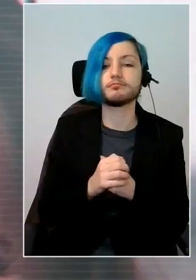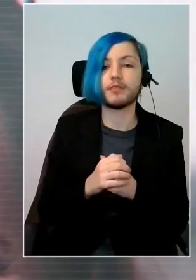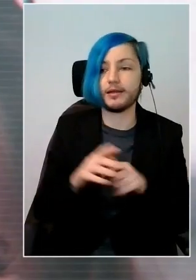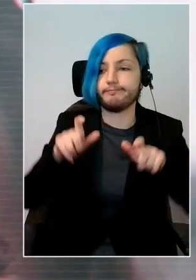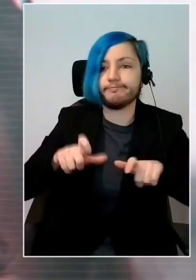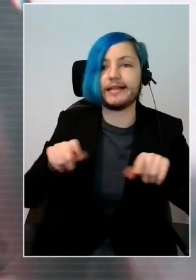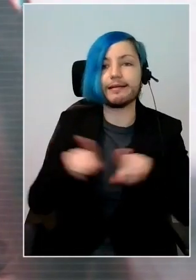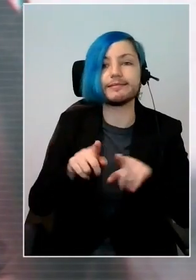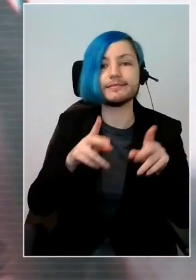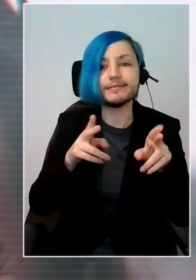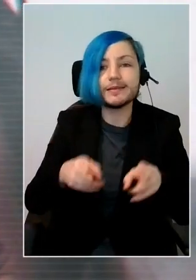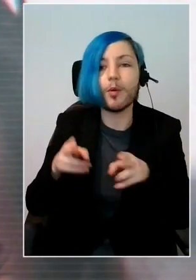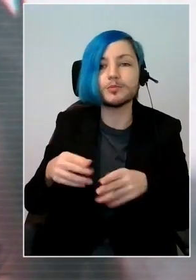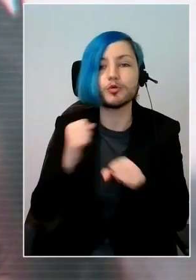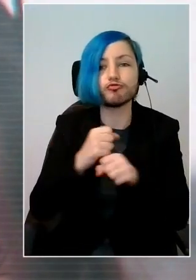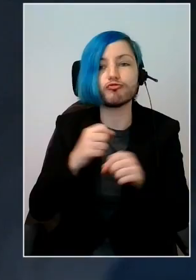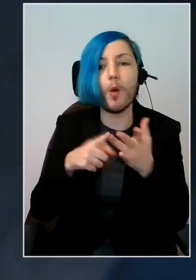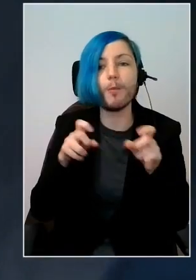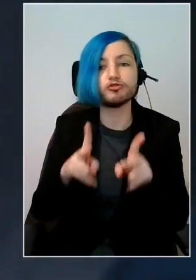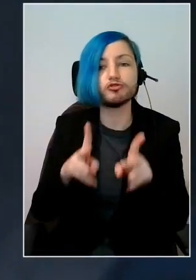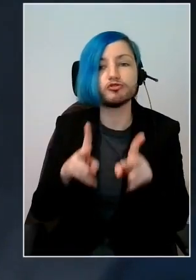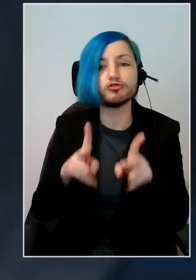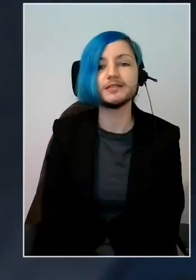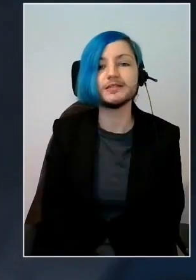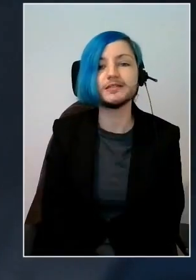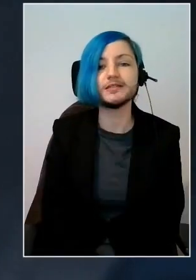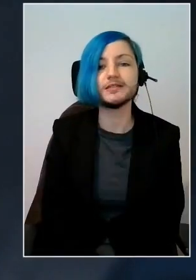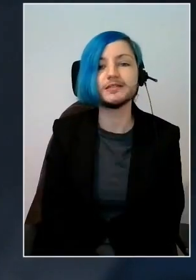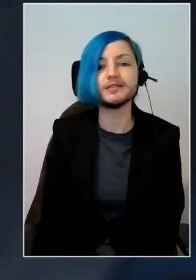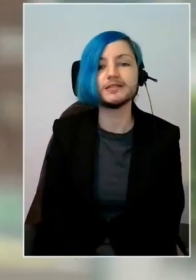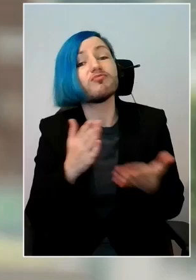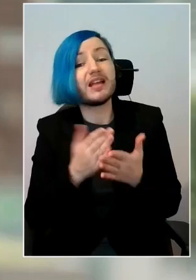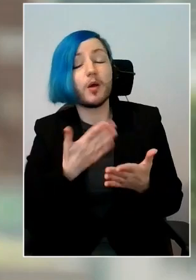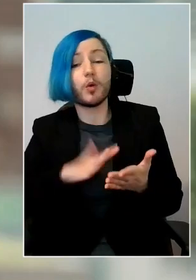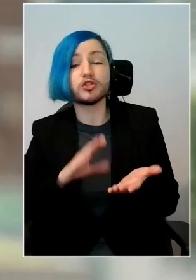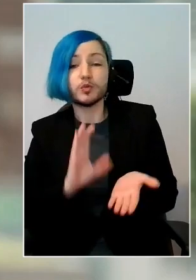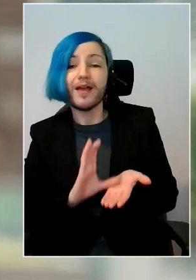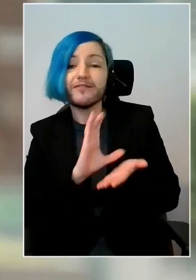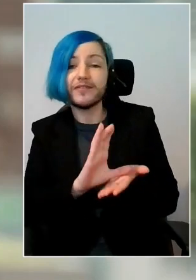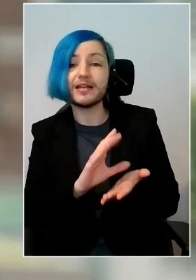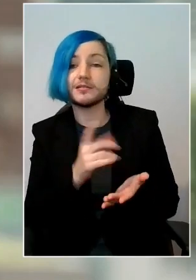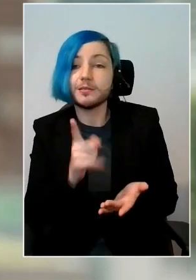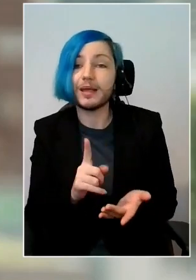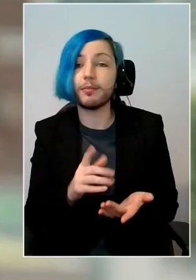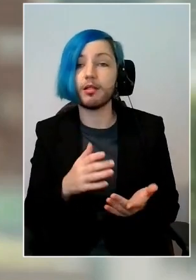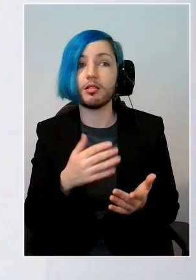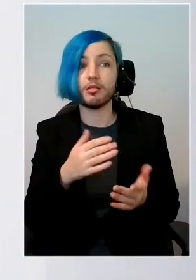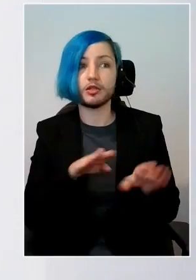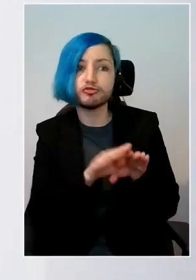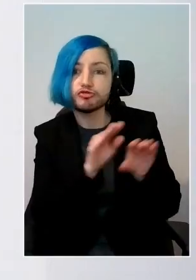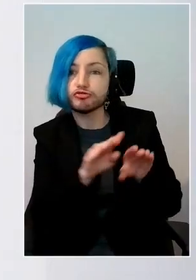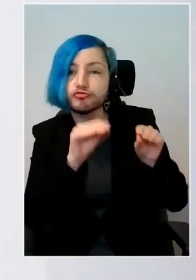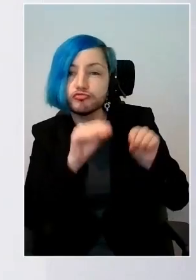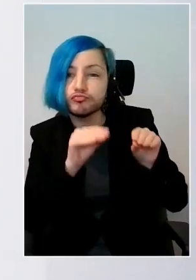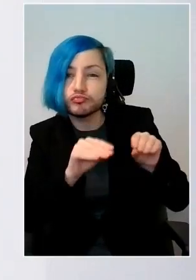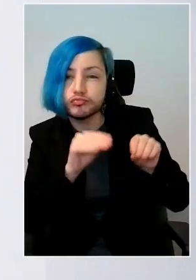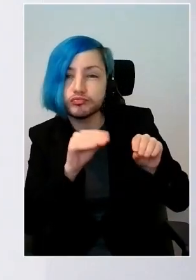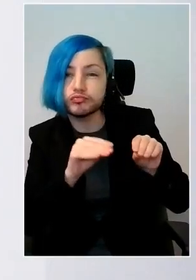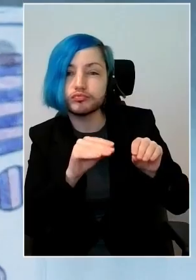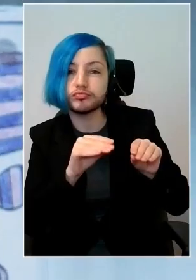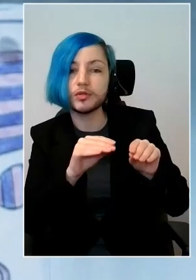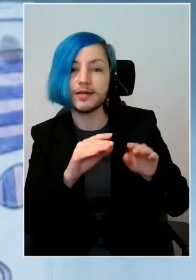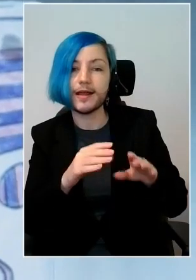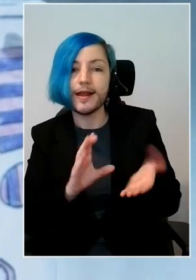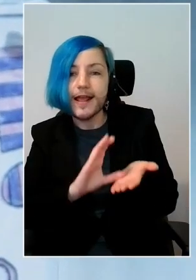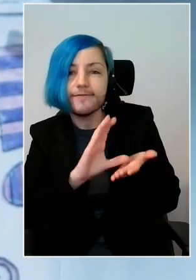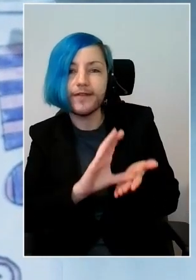We can kind of grow our own people. So what you want is to invest in people and to train them up and get them to stay. And I think if we can invest in people early on, support